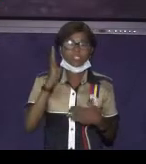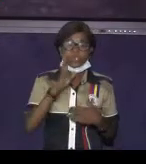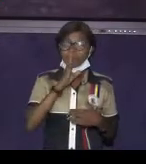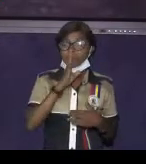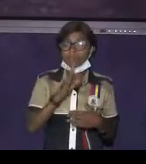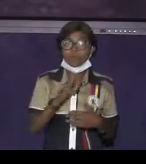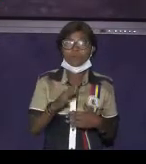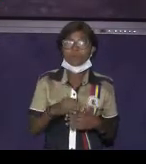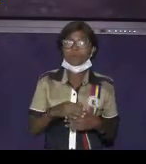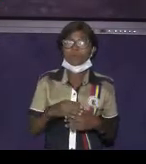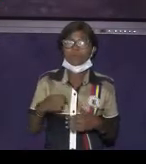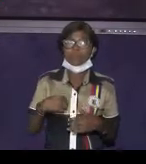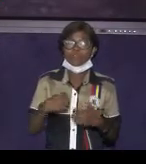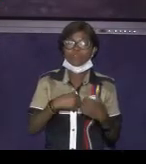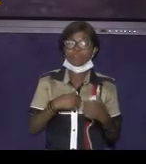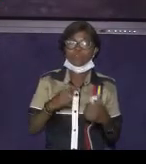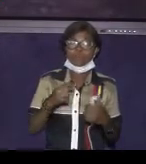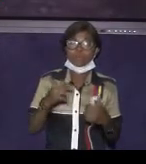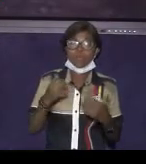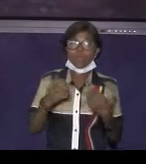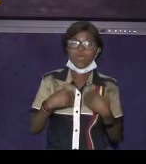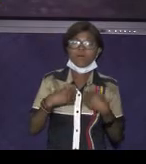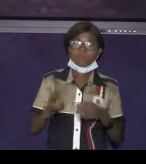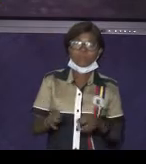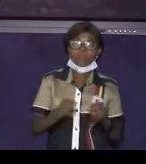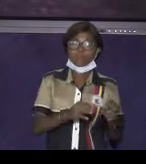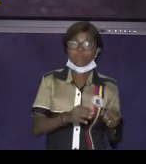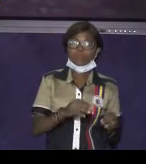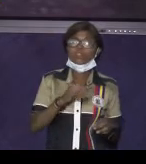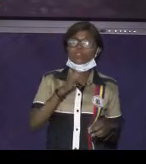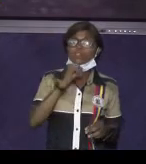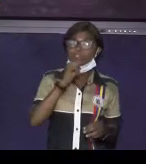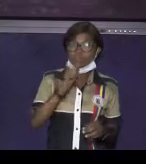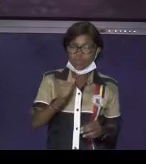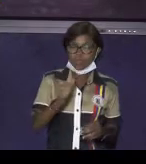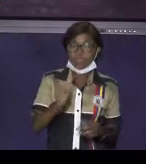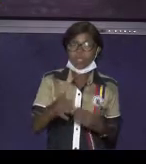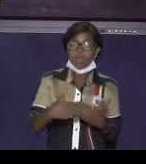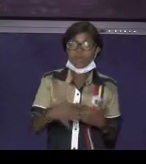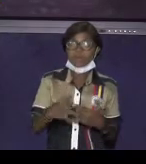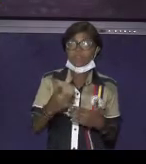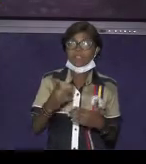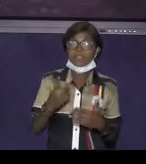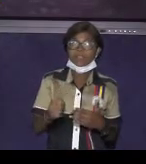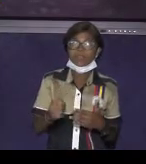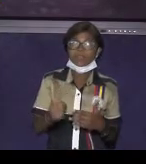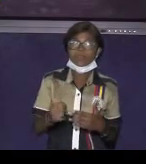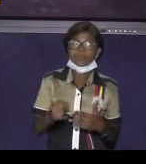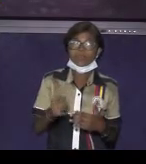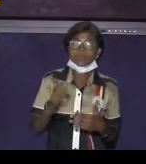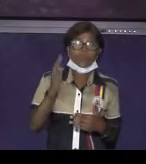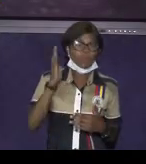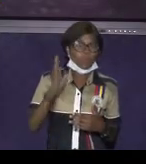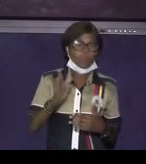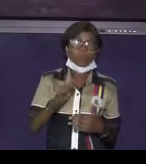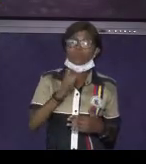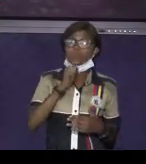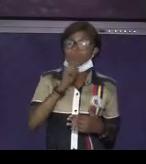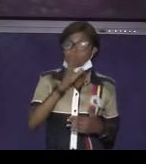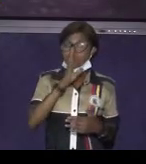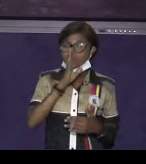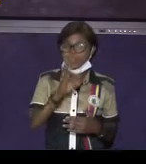be, you have to put the not after will and shall. Will be will now become will not